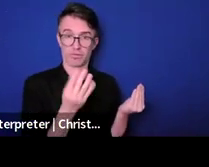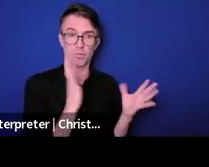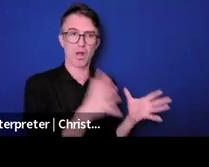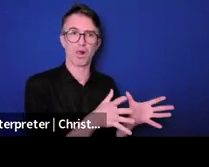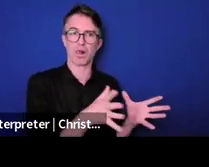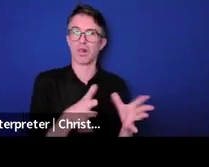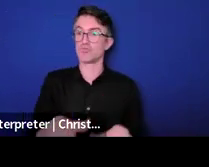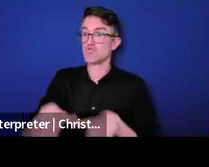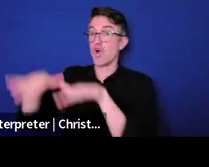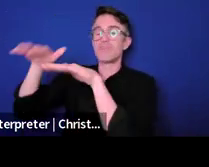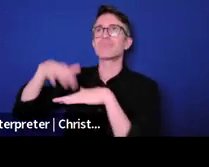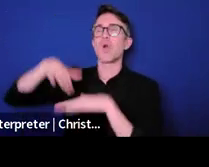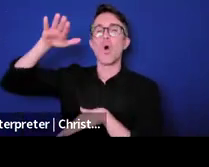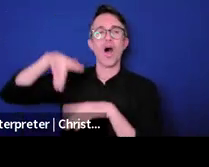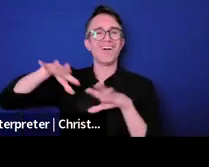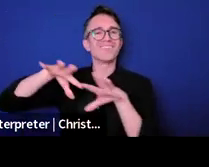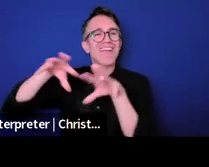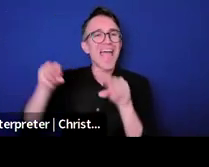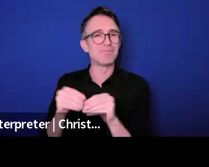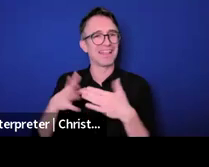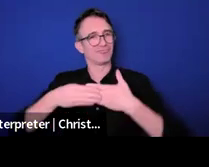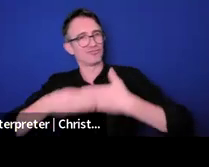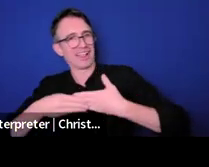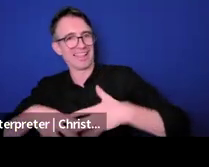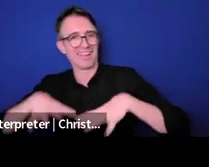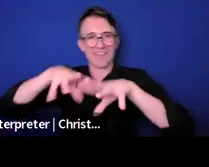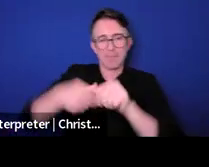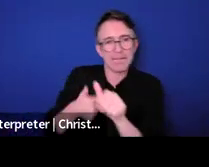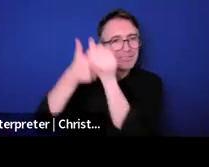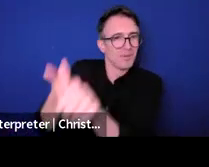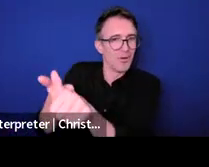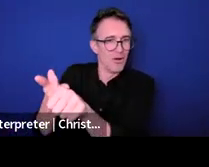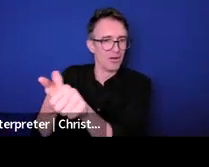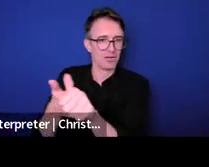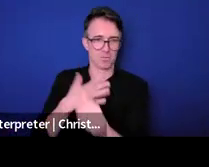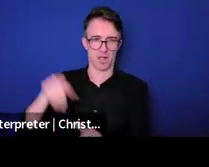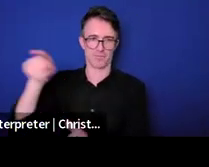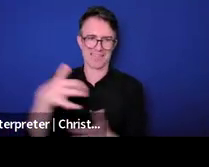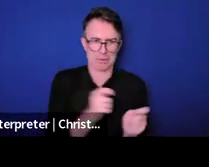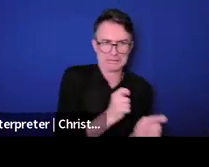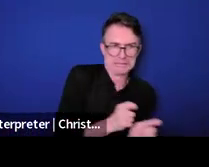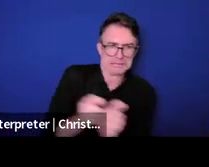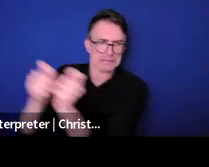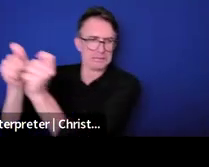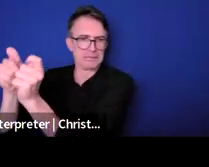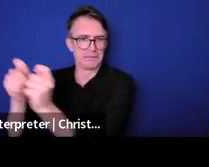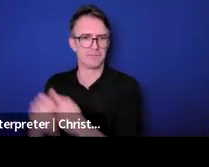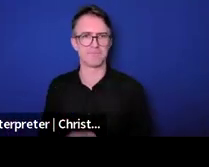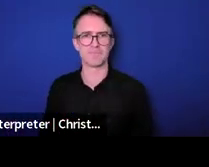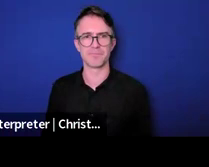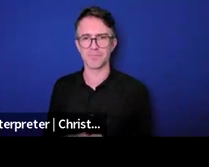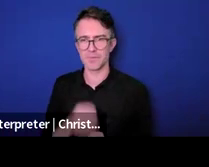other systems, rather than putting demographic considerations. And then the final slide, if I